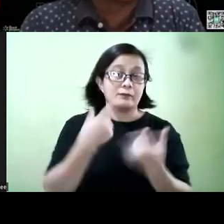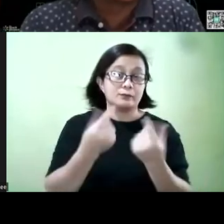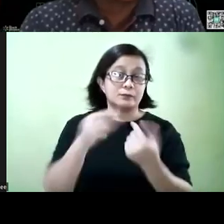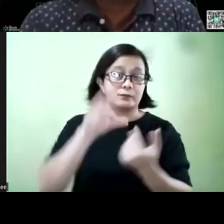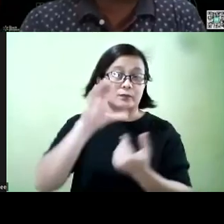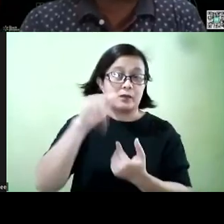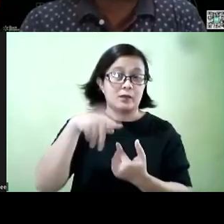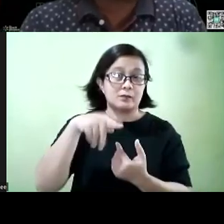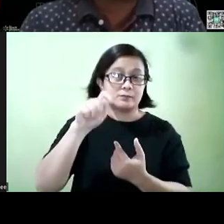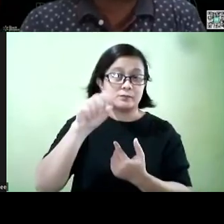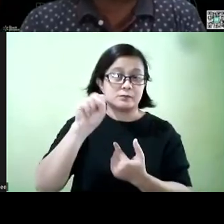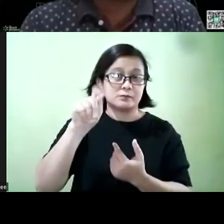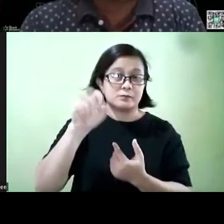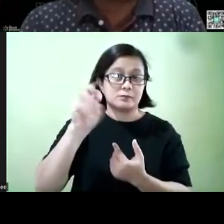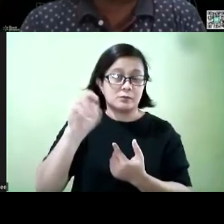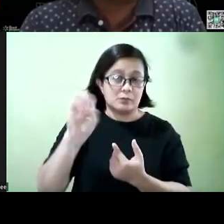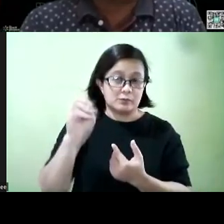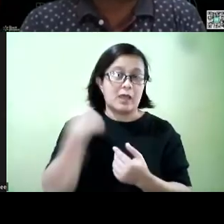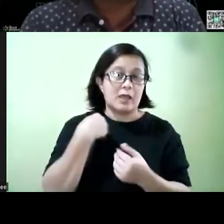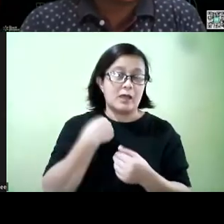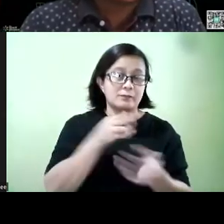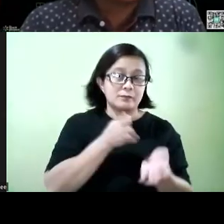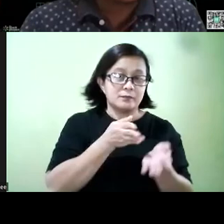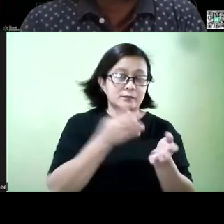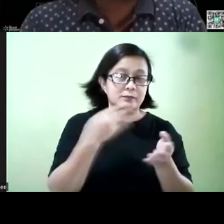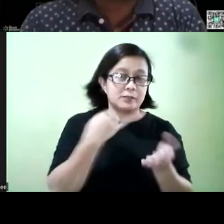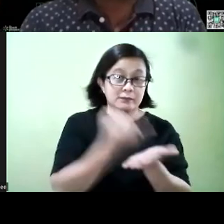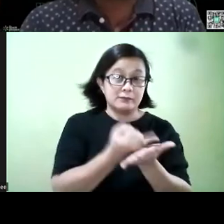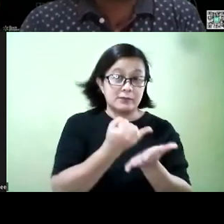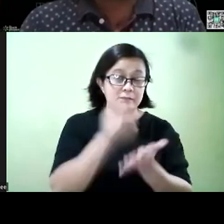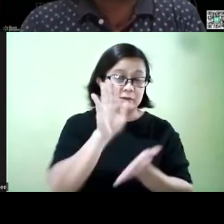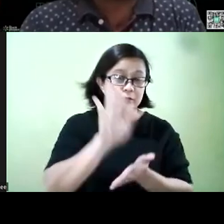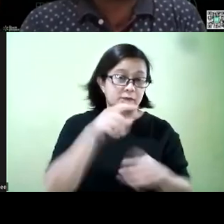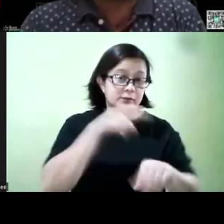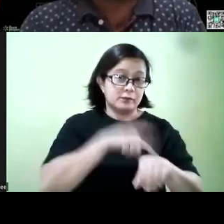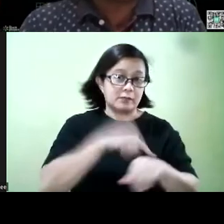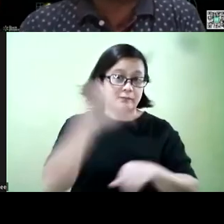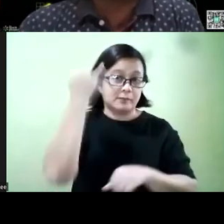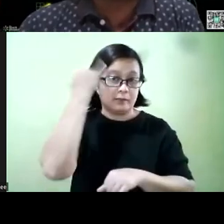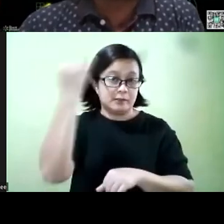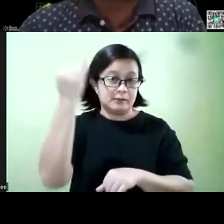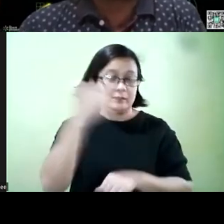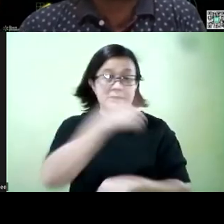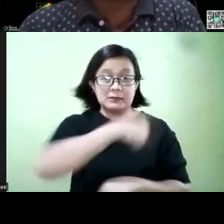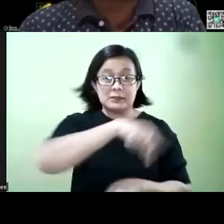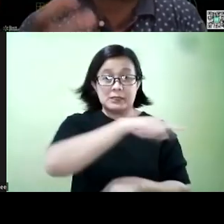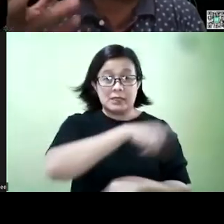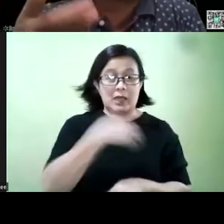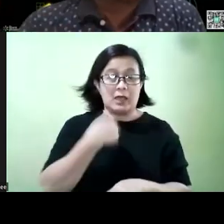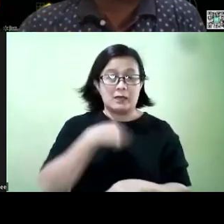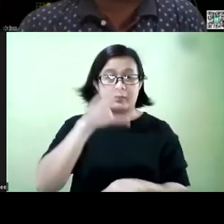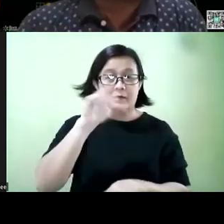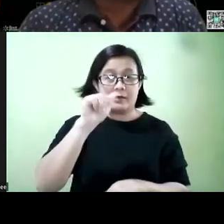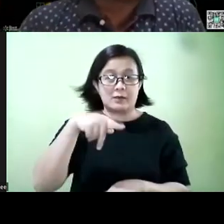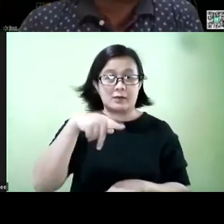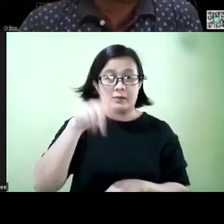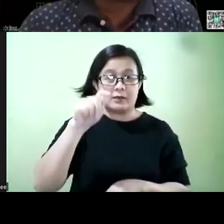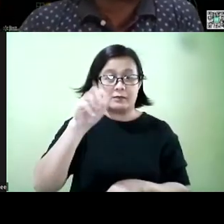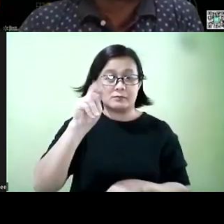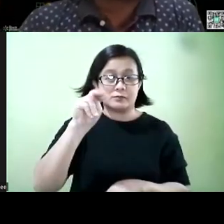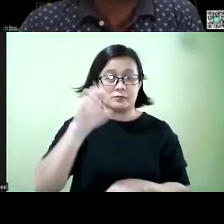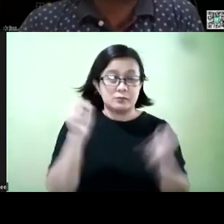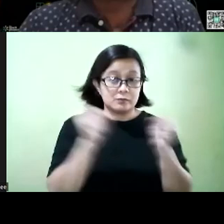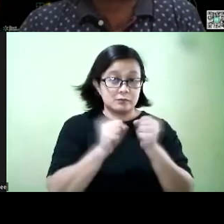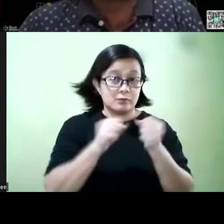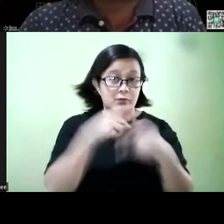university, you're already investing your time in an idea. So for us, we'd like you to turn your capstone into like a tiny product, you